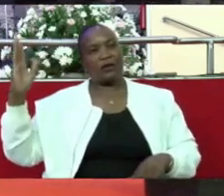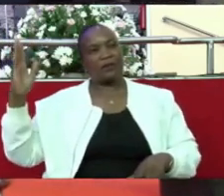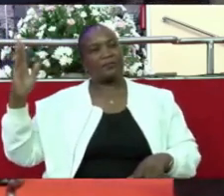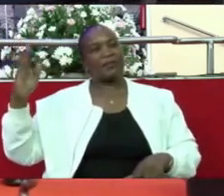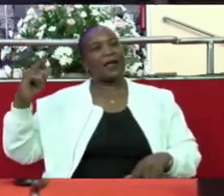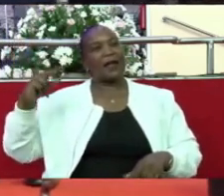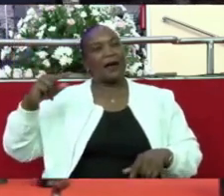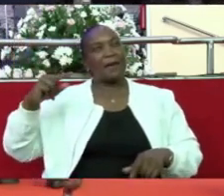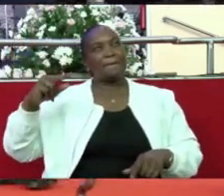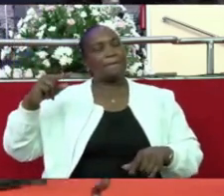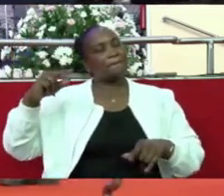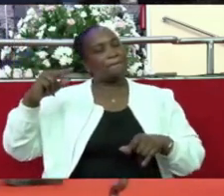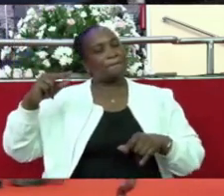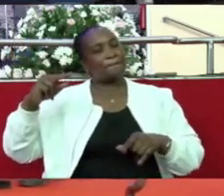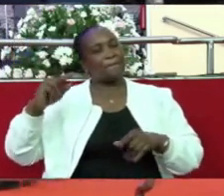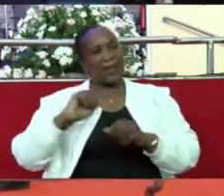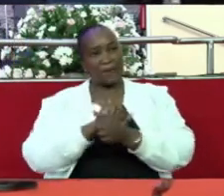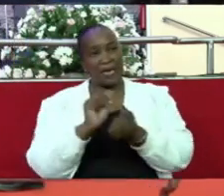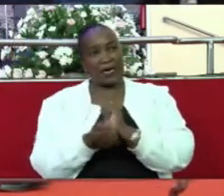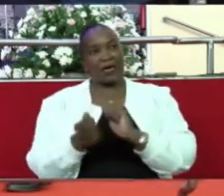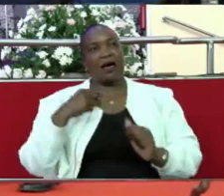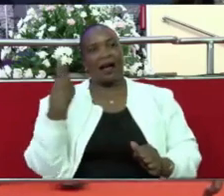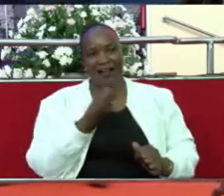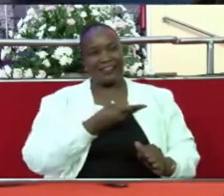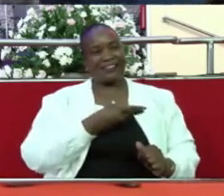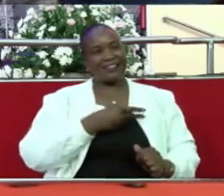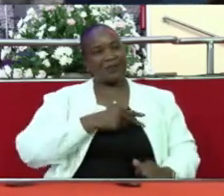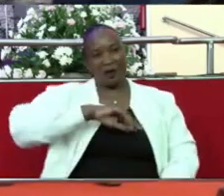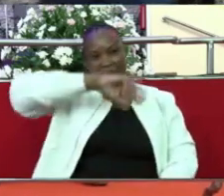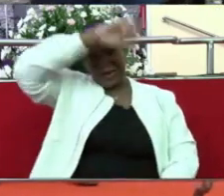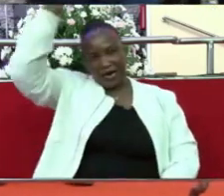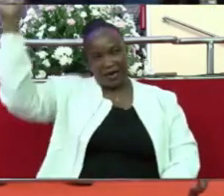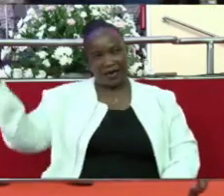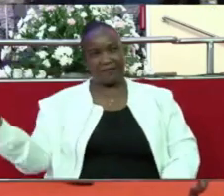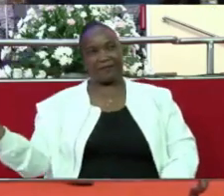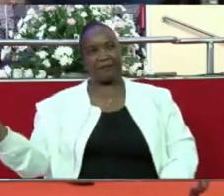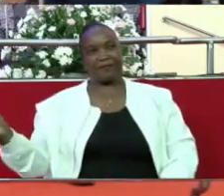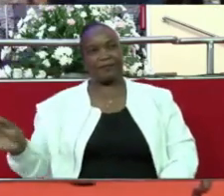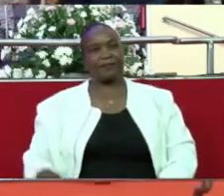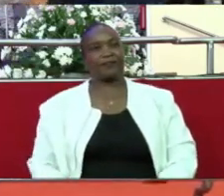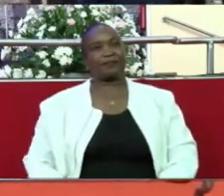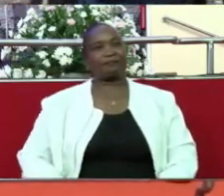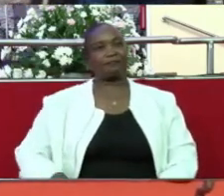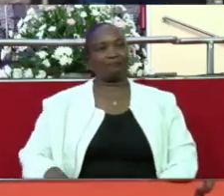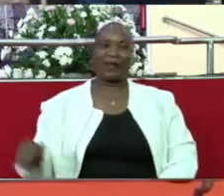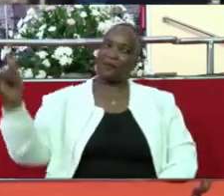Just He can lift up you can be lifted up by a plane and so above a